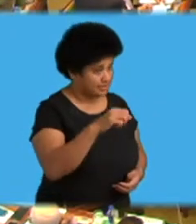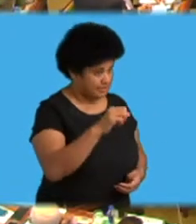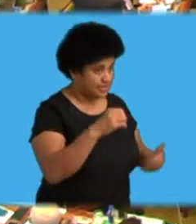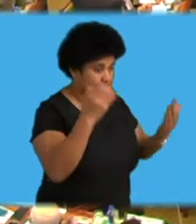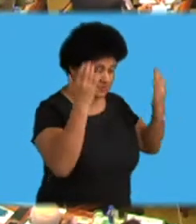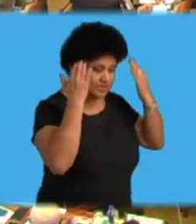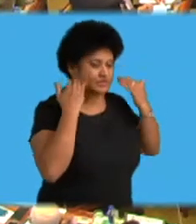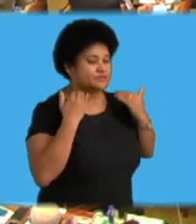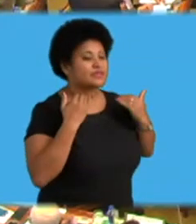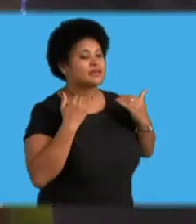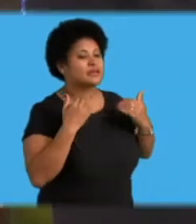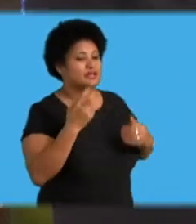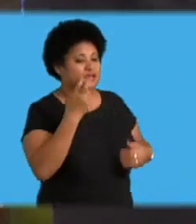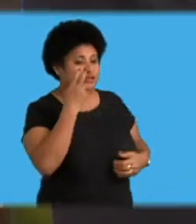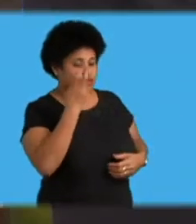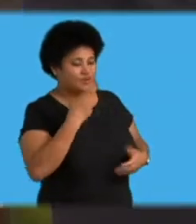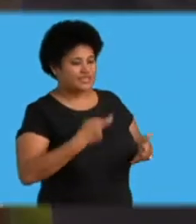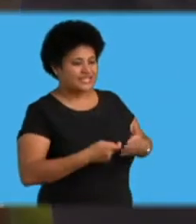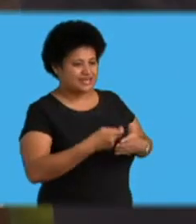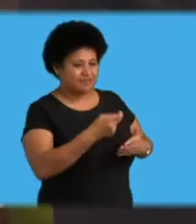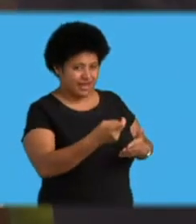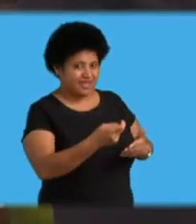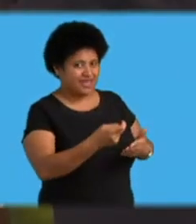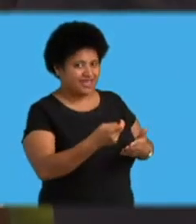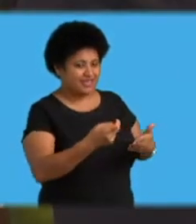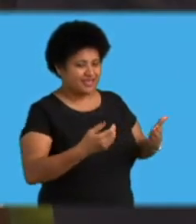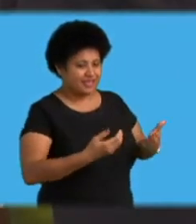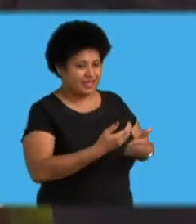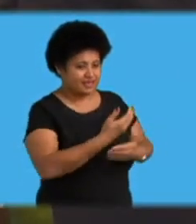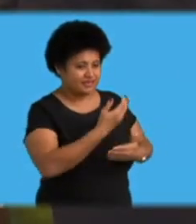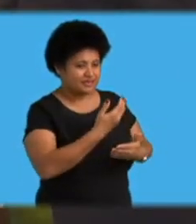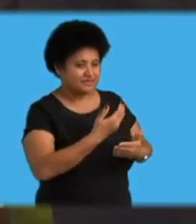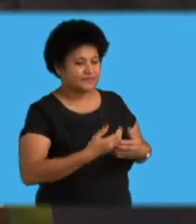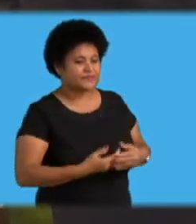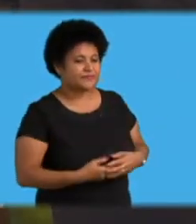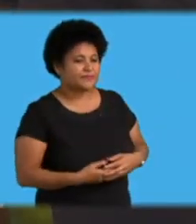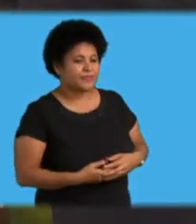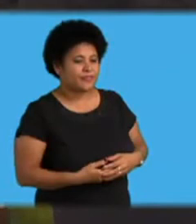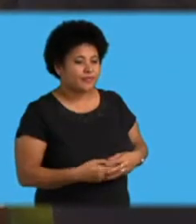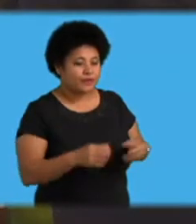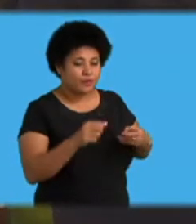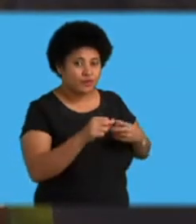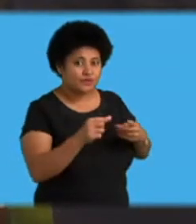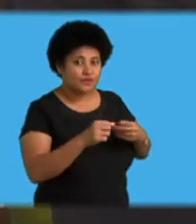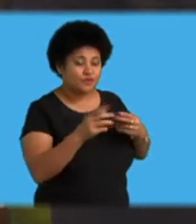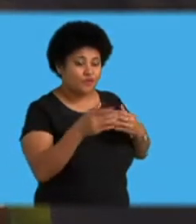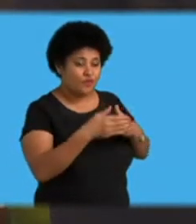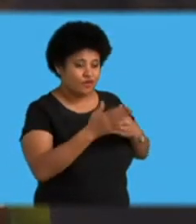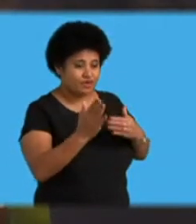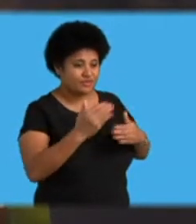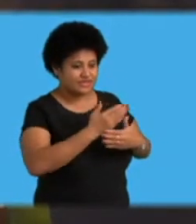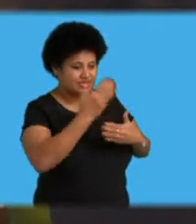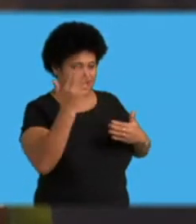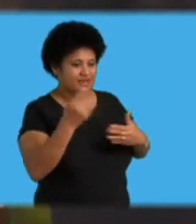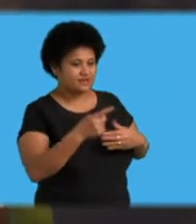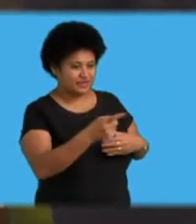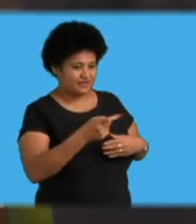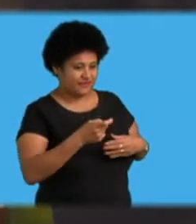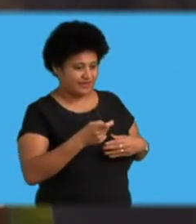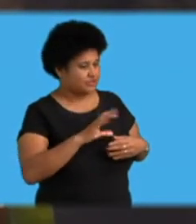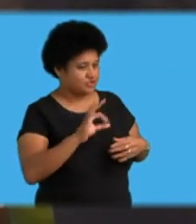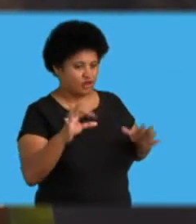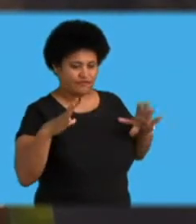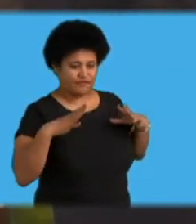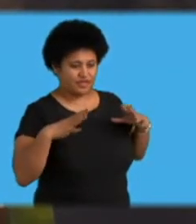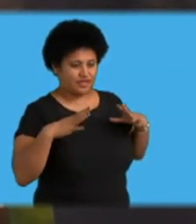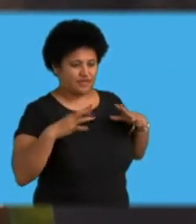Speaker. Tourists are required to pay an entry fee. We also, they are also invited on the open day, but on the open day, it's not free to the